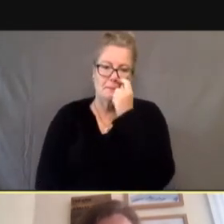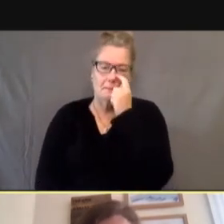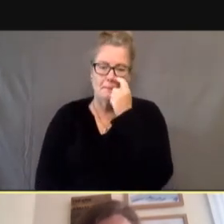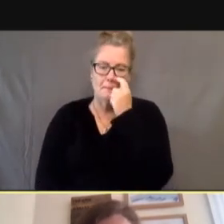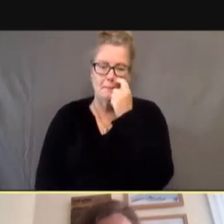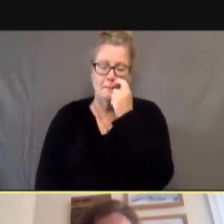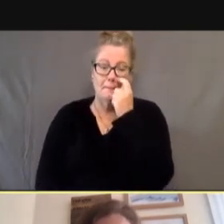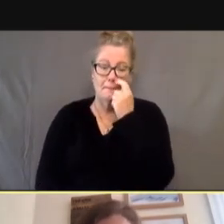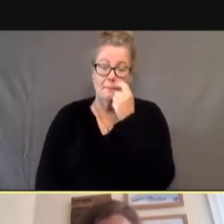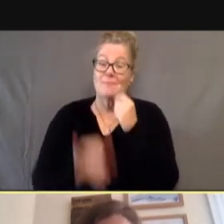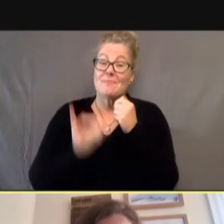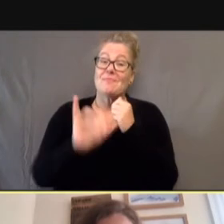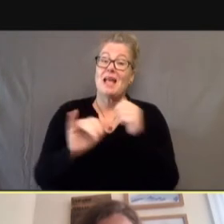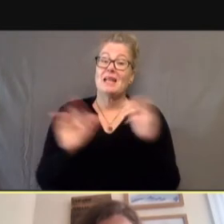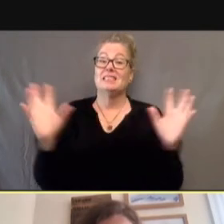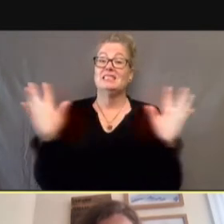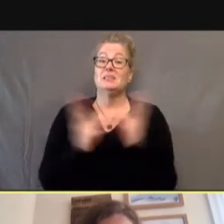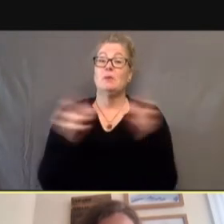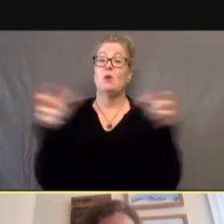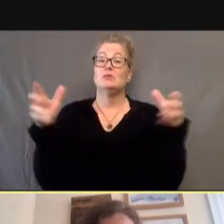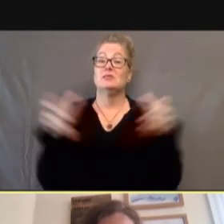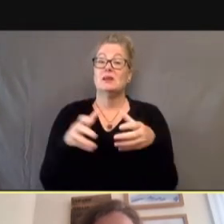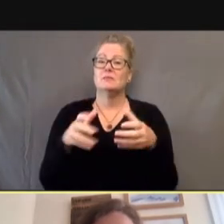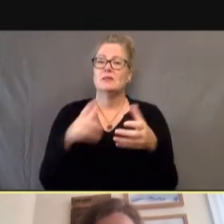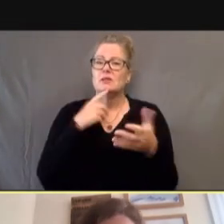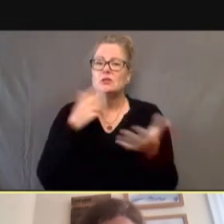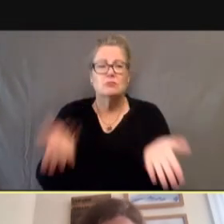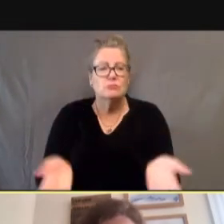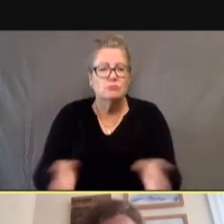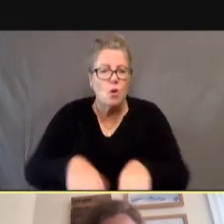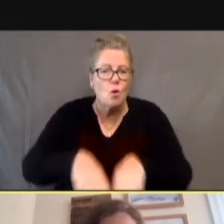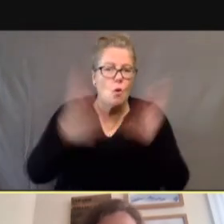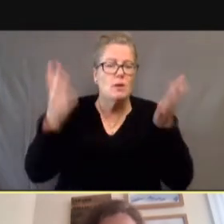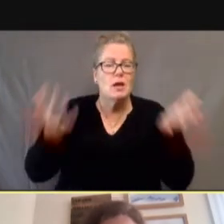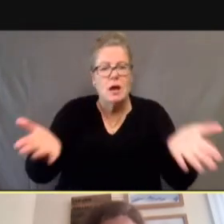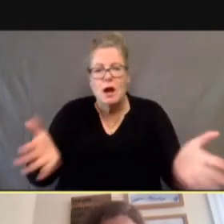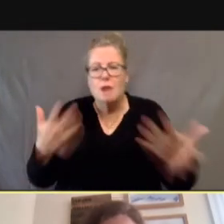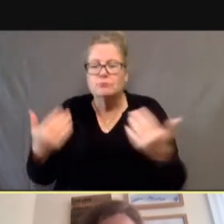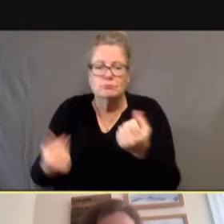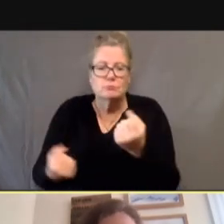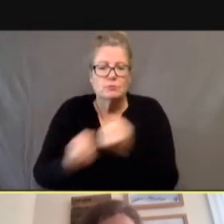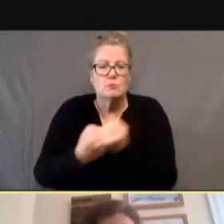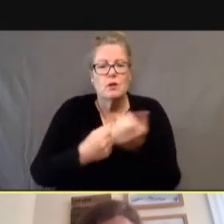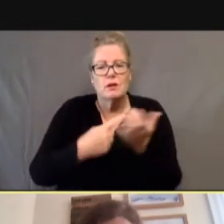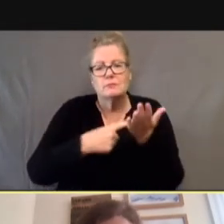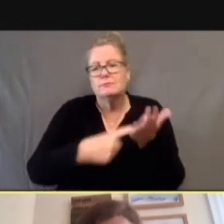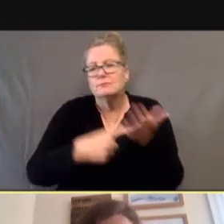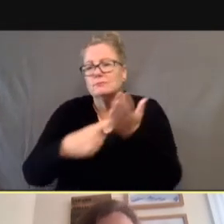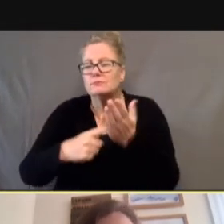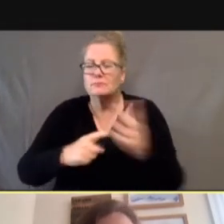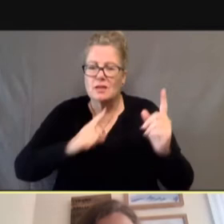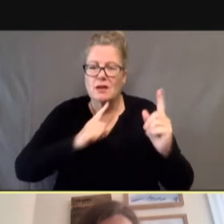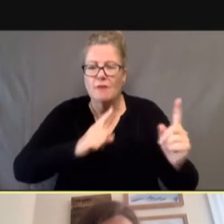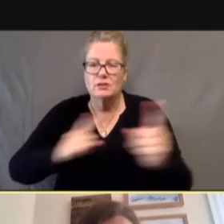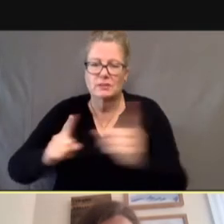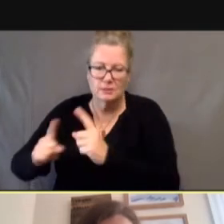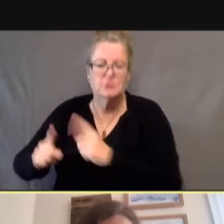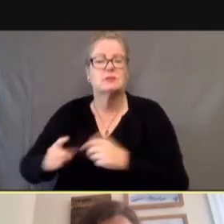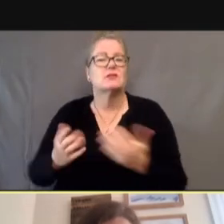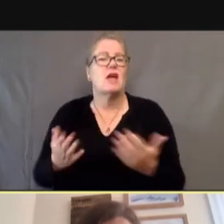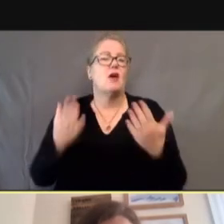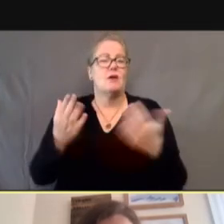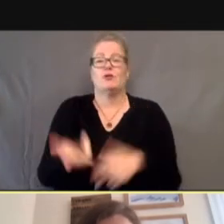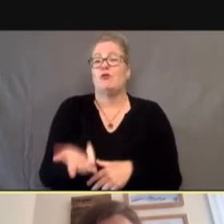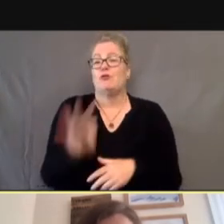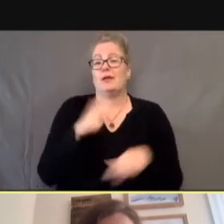really important conversations about disability in our community. And we did this through three panels, the first of which